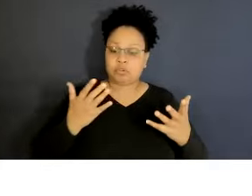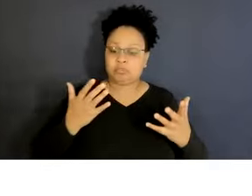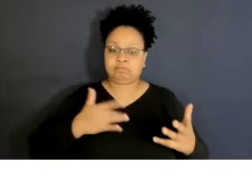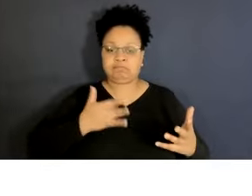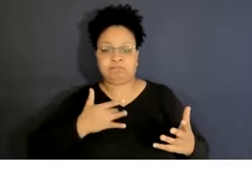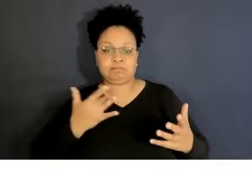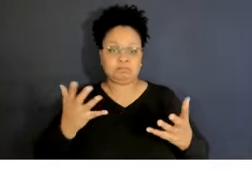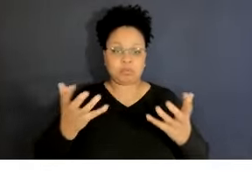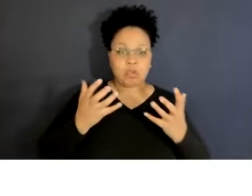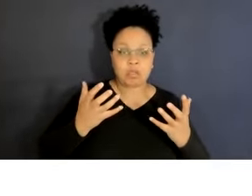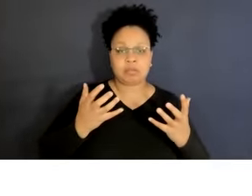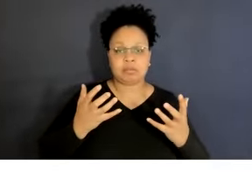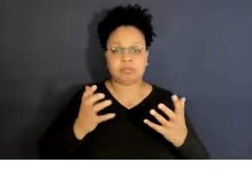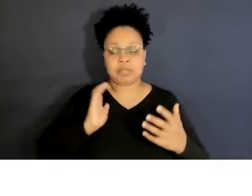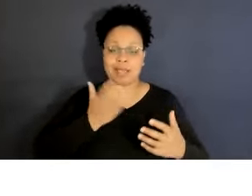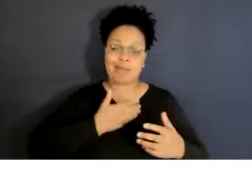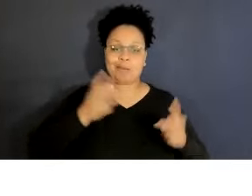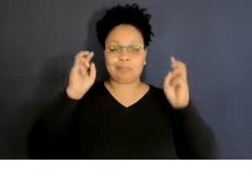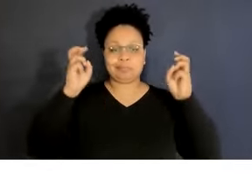is the best way